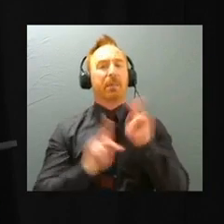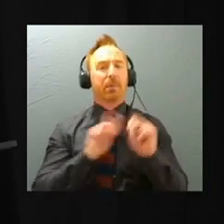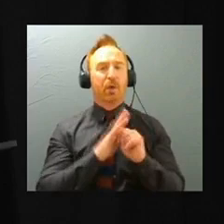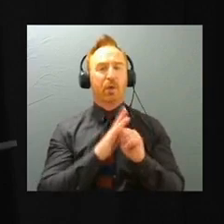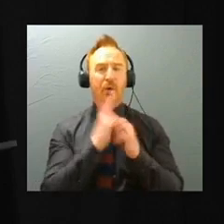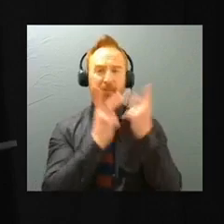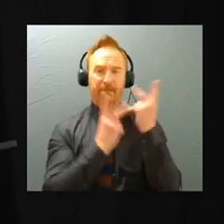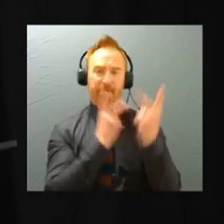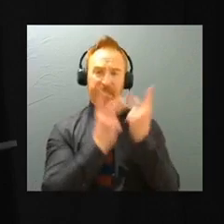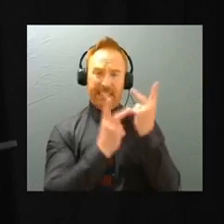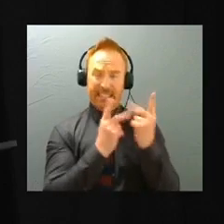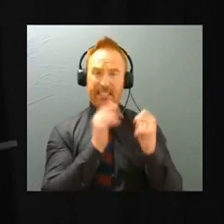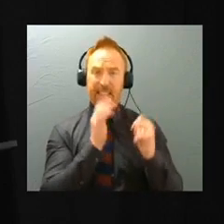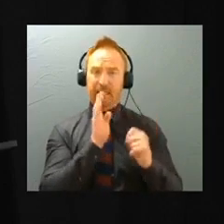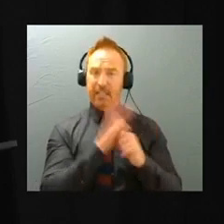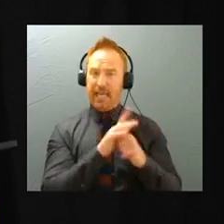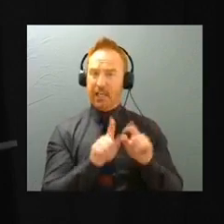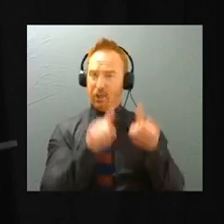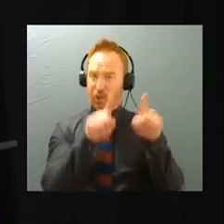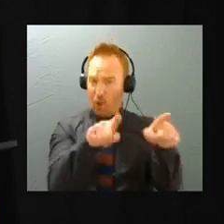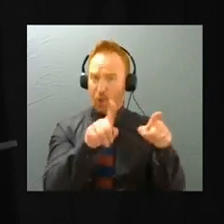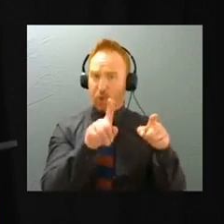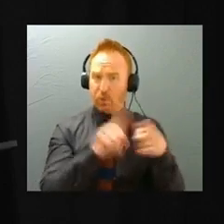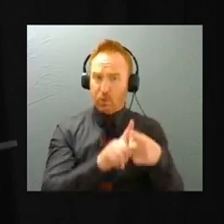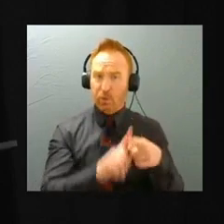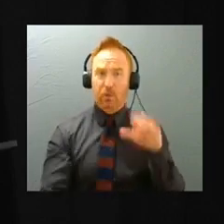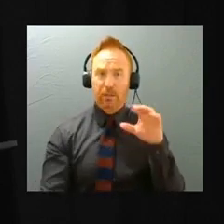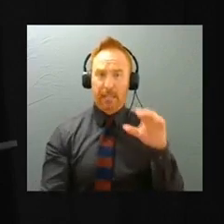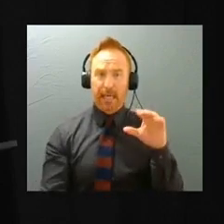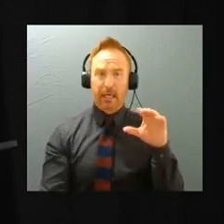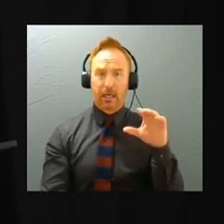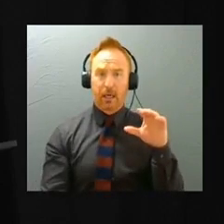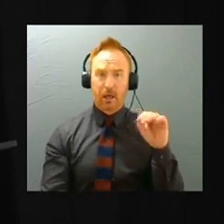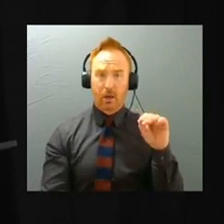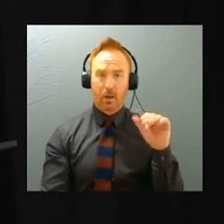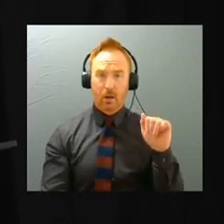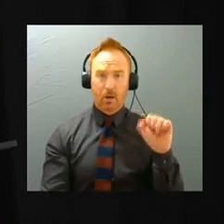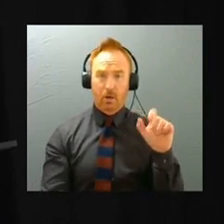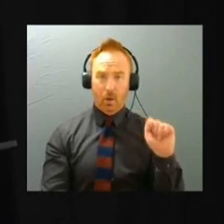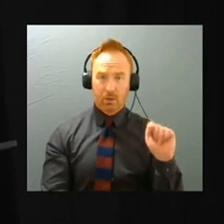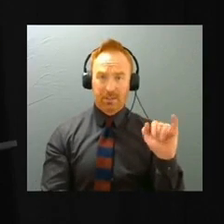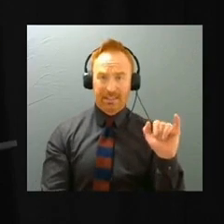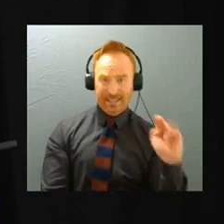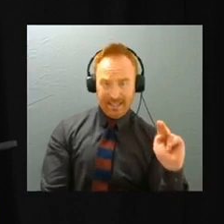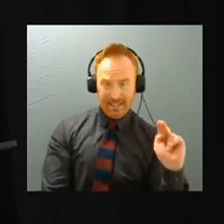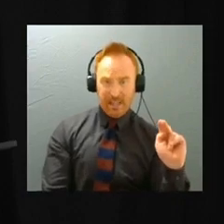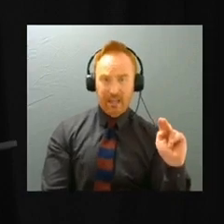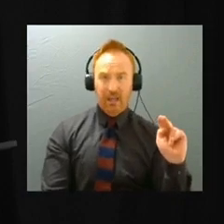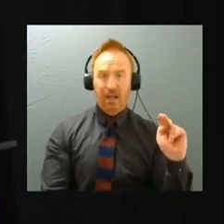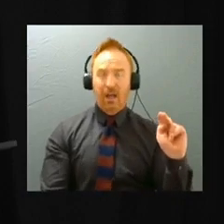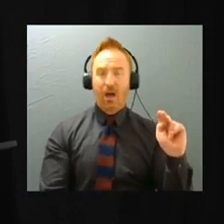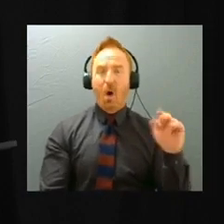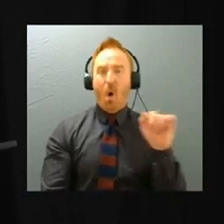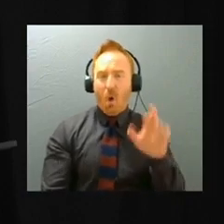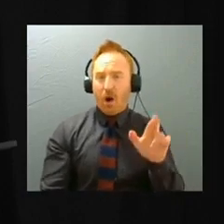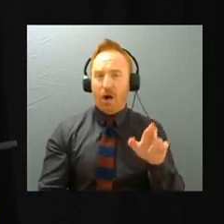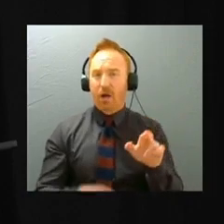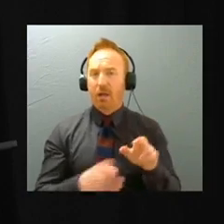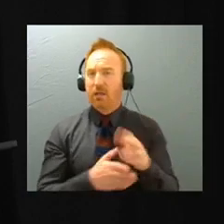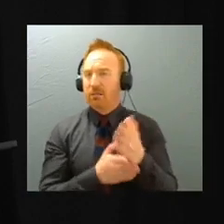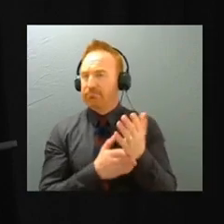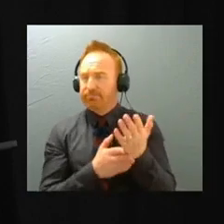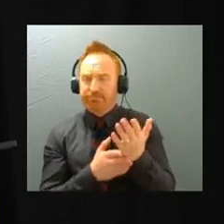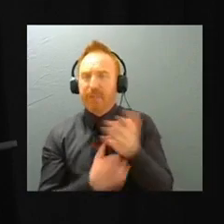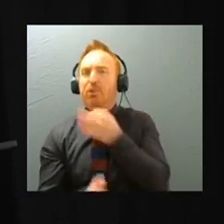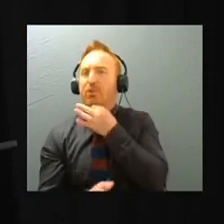request a place to stay there through the Yukon government? So the new provisions for the rest of Canada to come and be able to self-isolate, again, we're